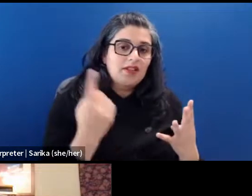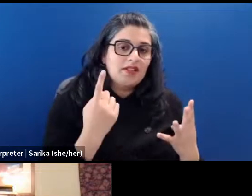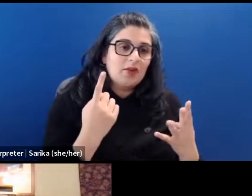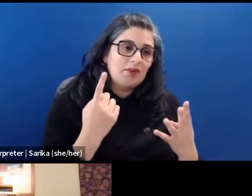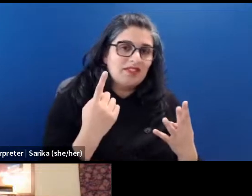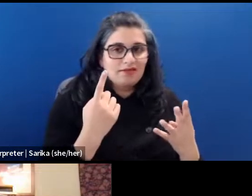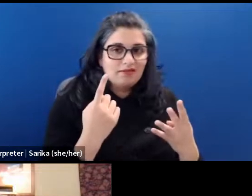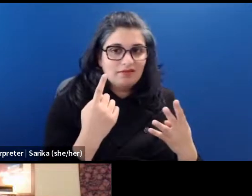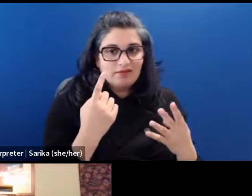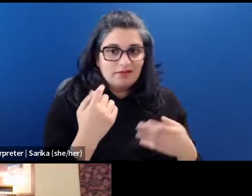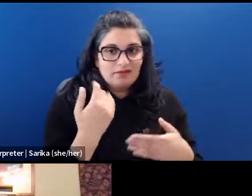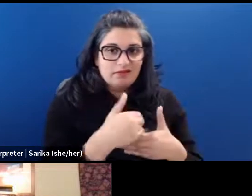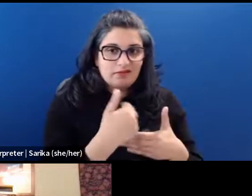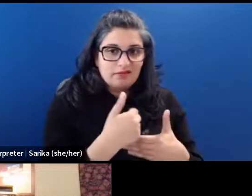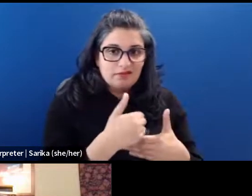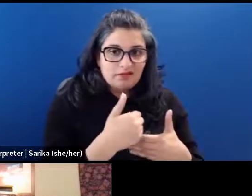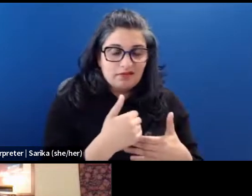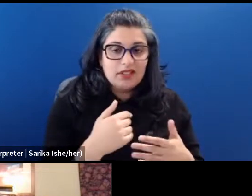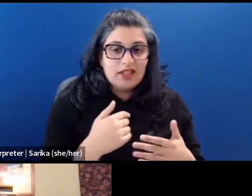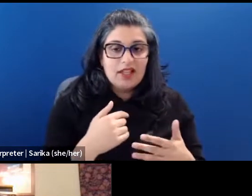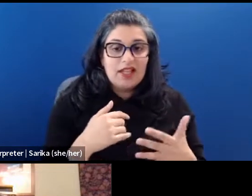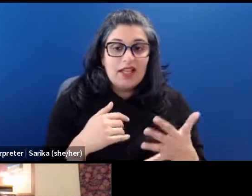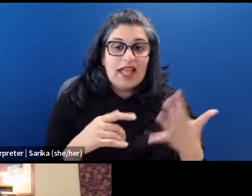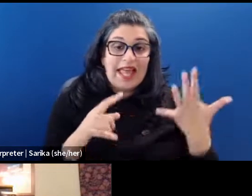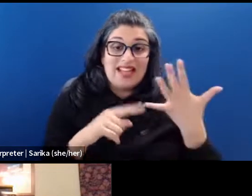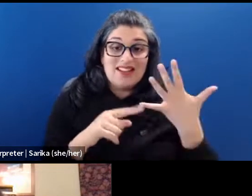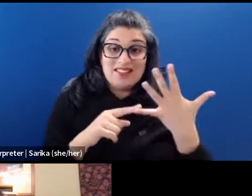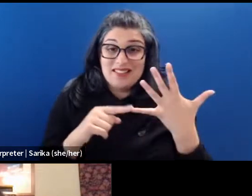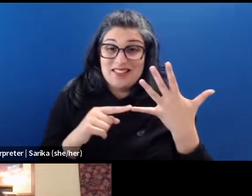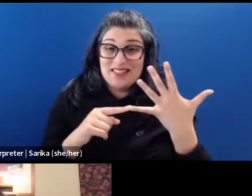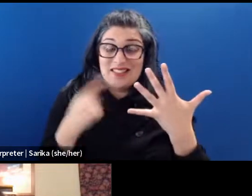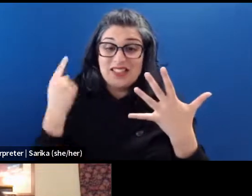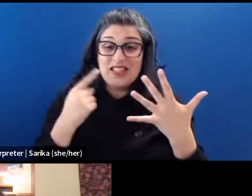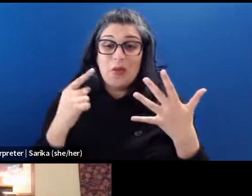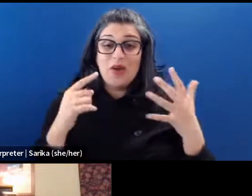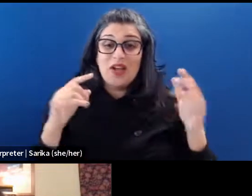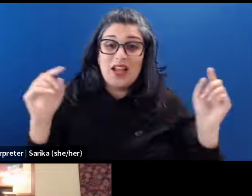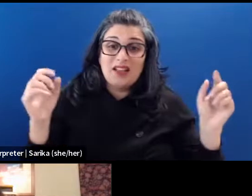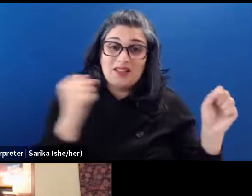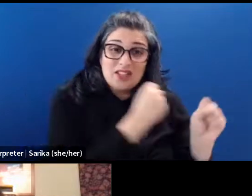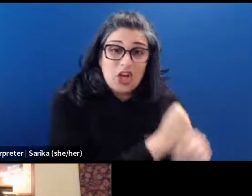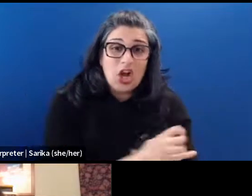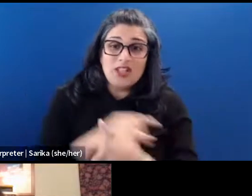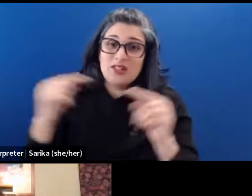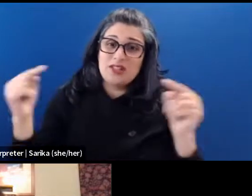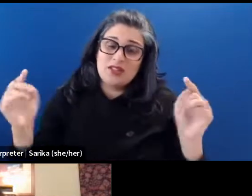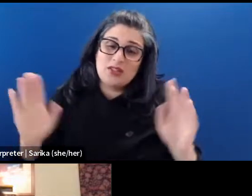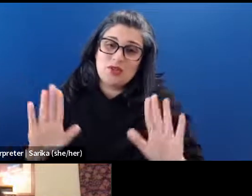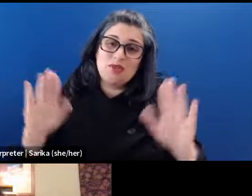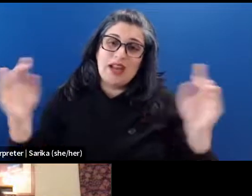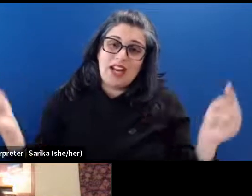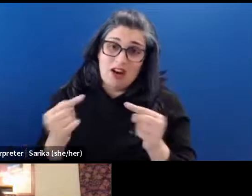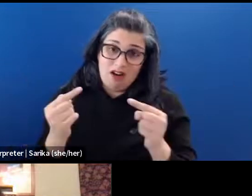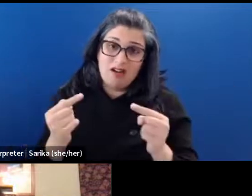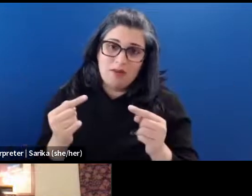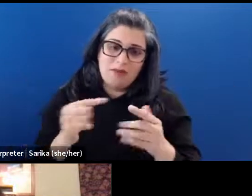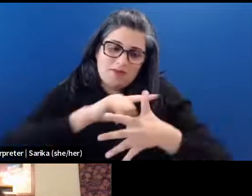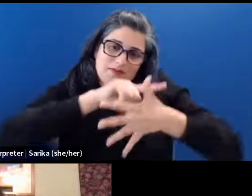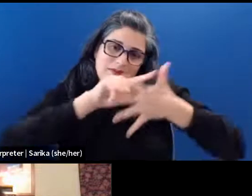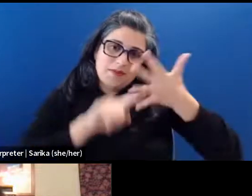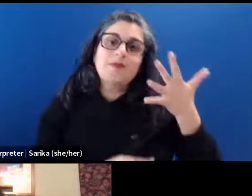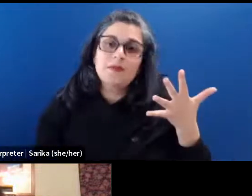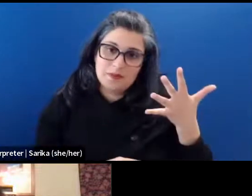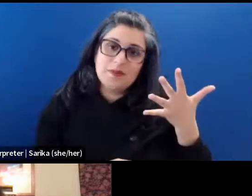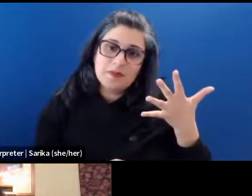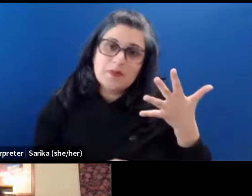you, and then for someone who's really caused great harm. And that's kind of the sequence. But I will